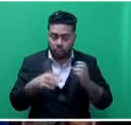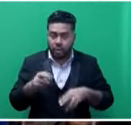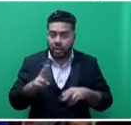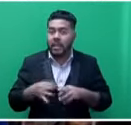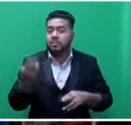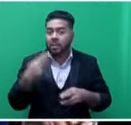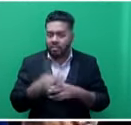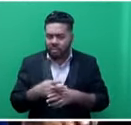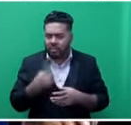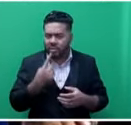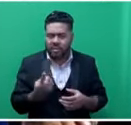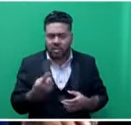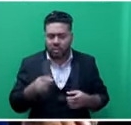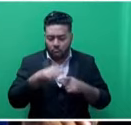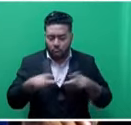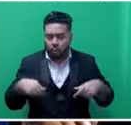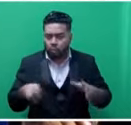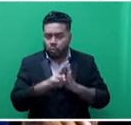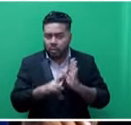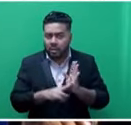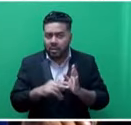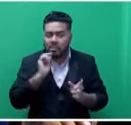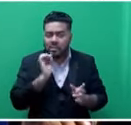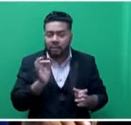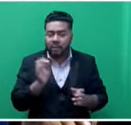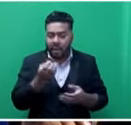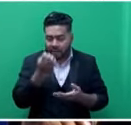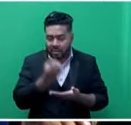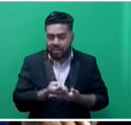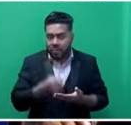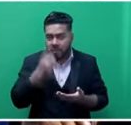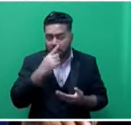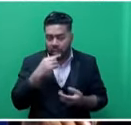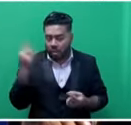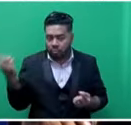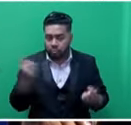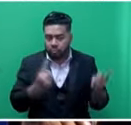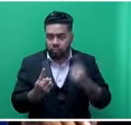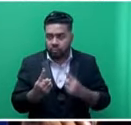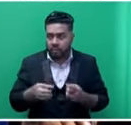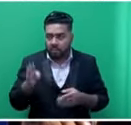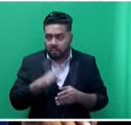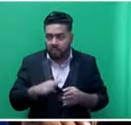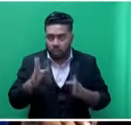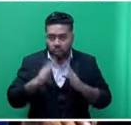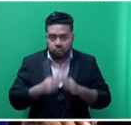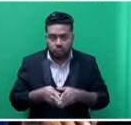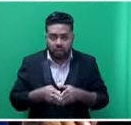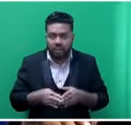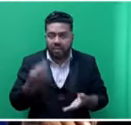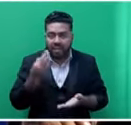court ruling on the admissibility of evidence from certain witnesses basically collapsed the